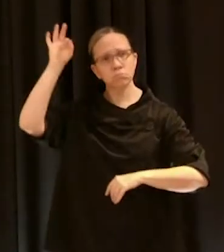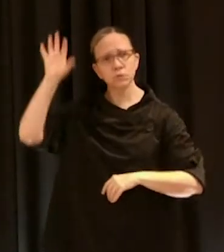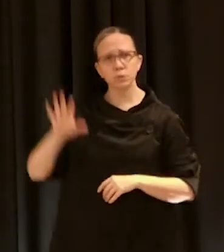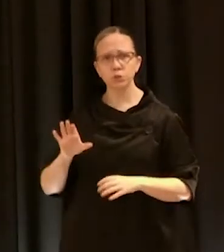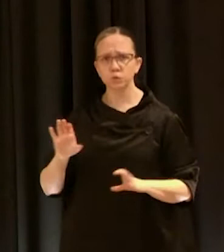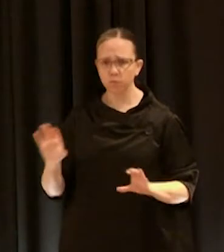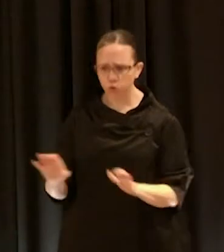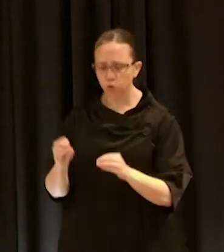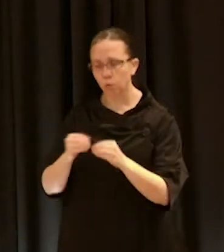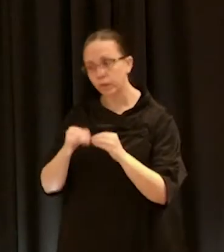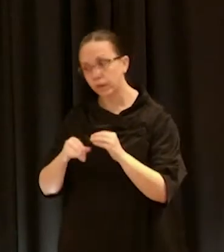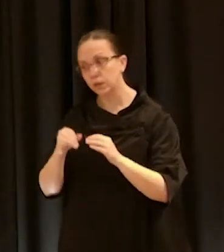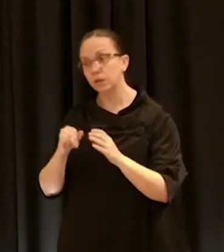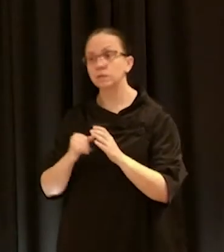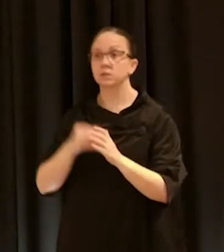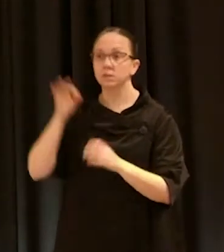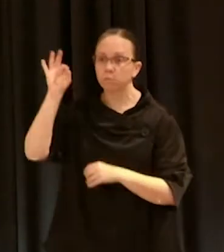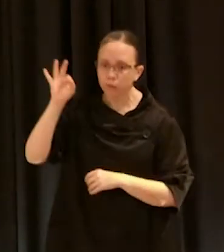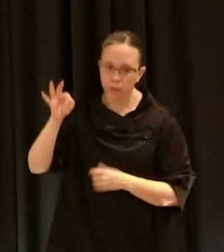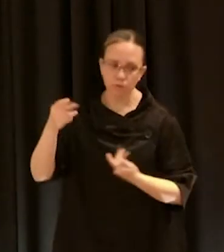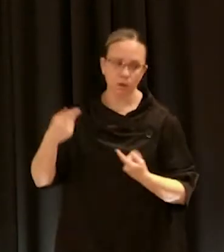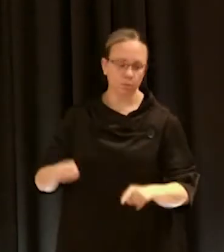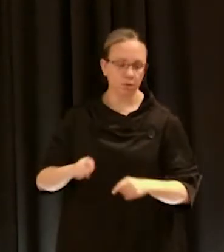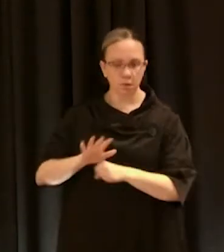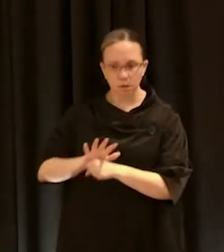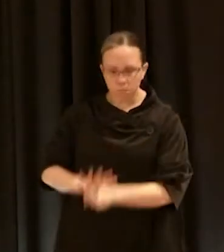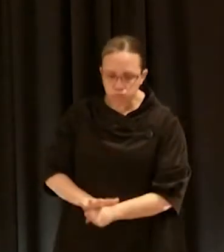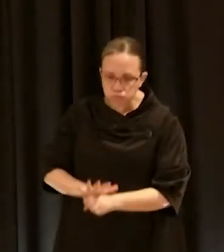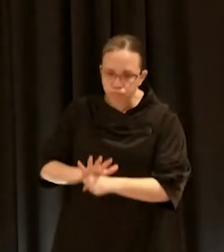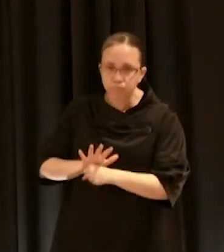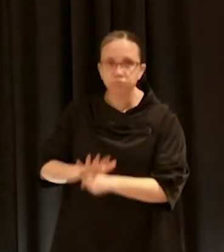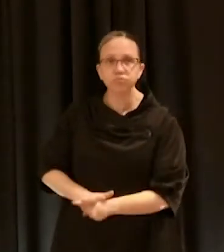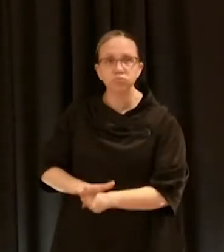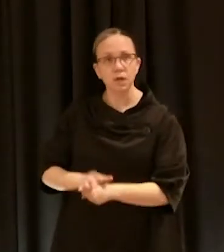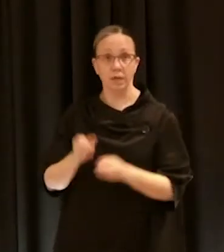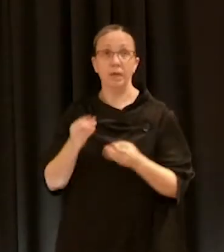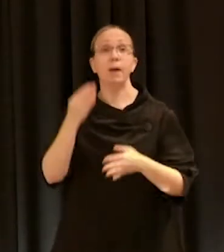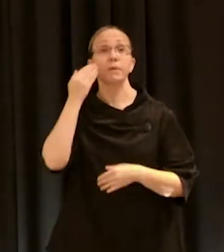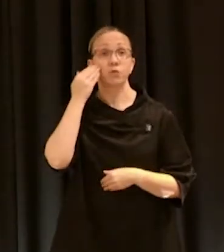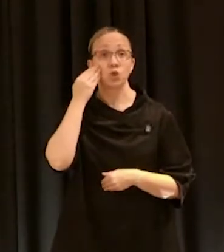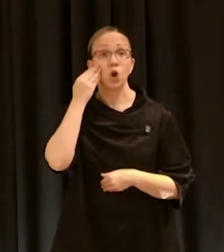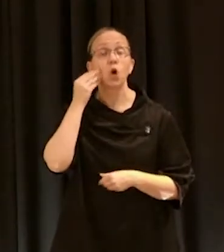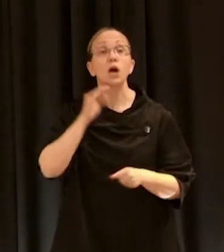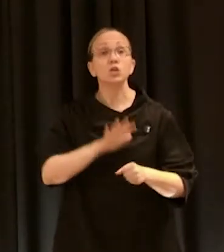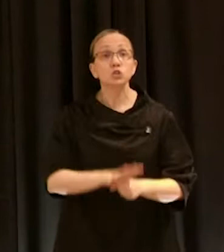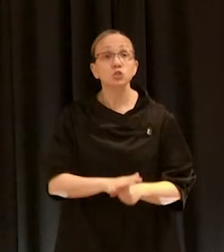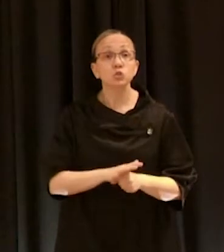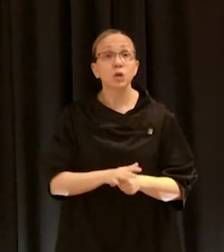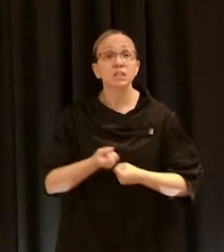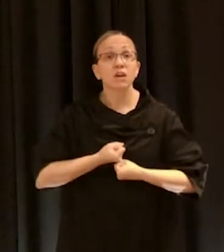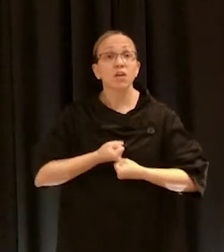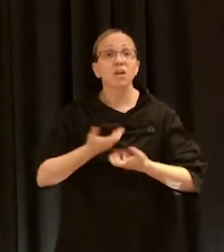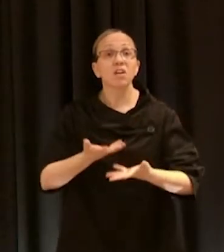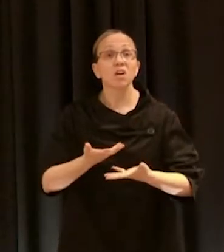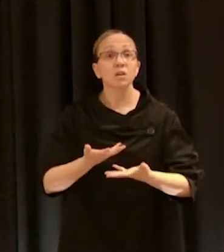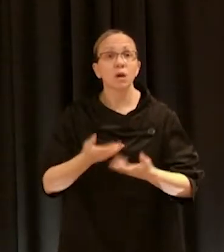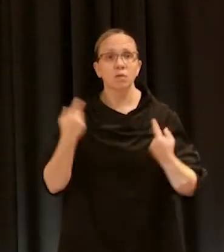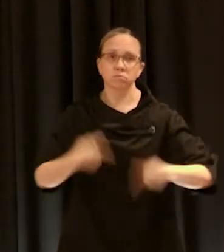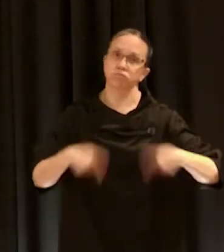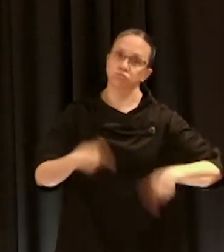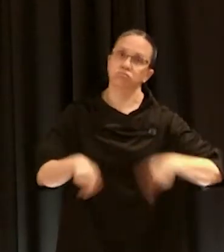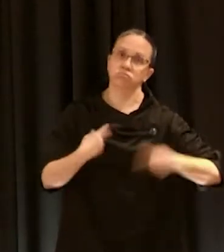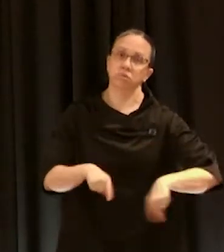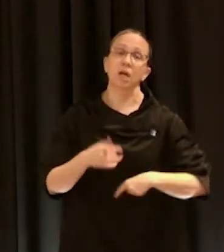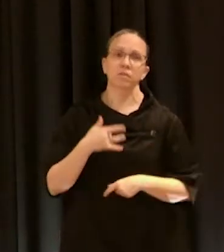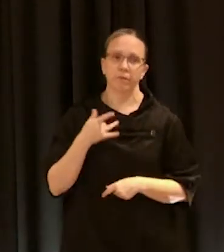having to do more than just preach, and it was causing some stress. And how many know stress can cause arguments? You have felt that over the last